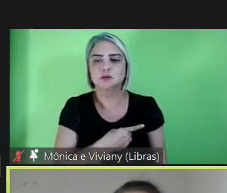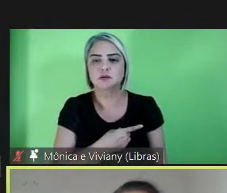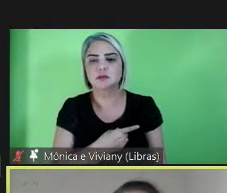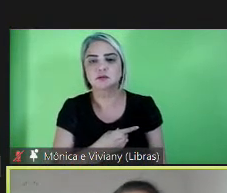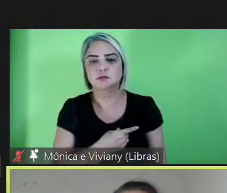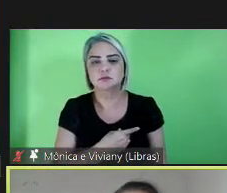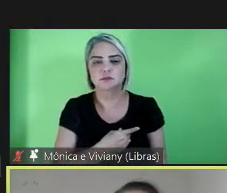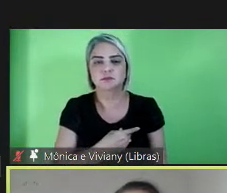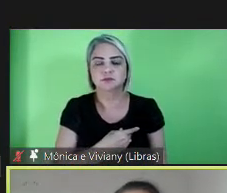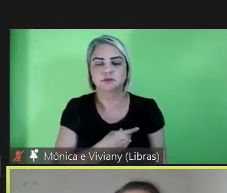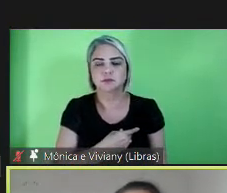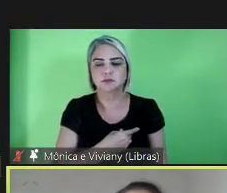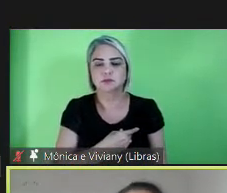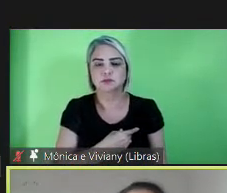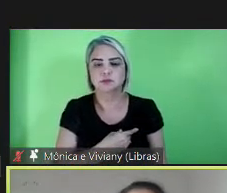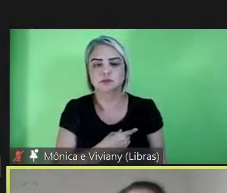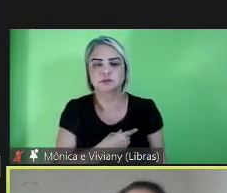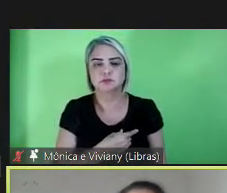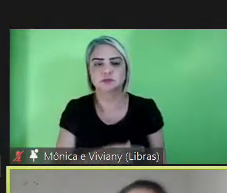done. Next slide.